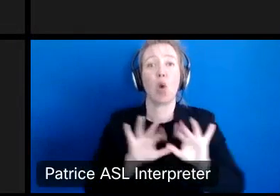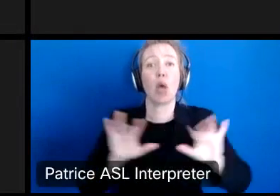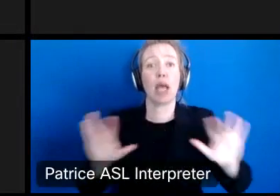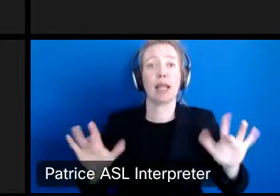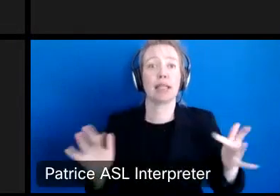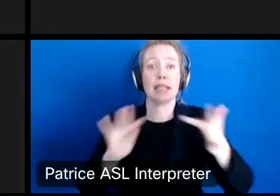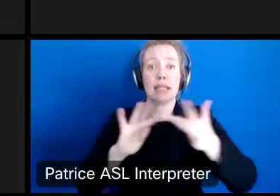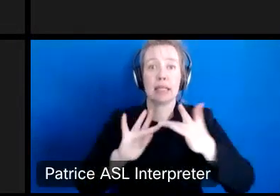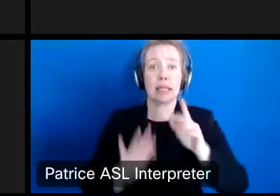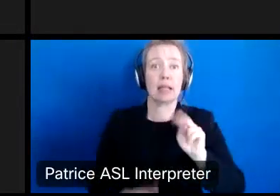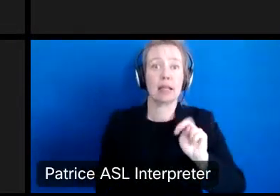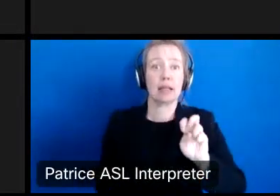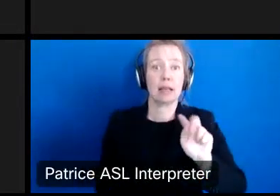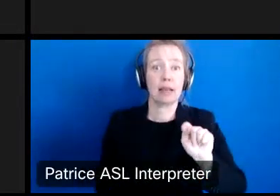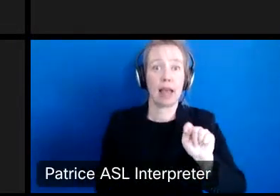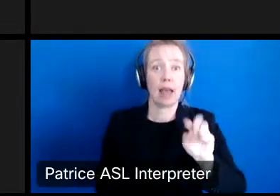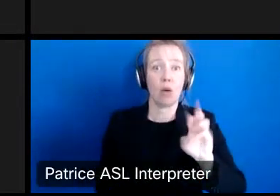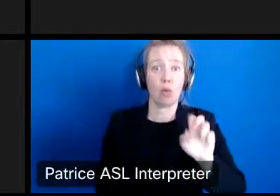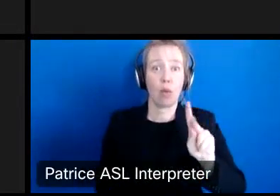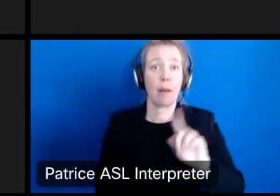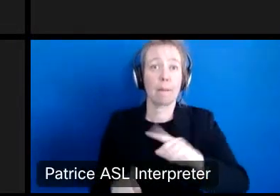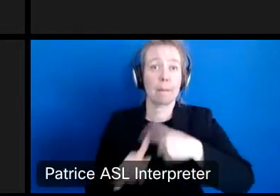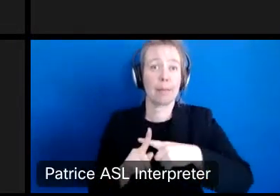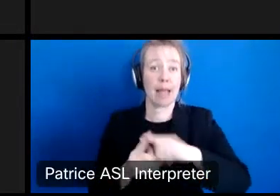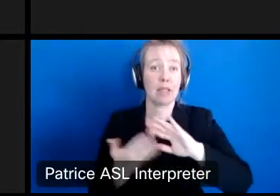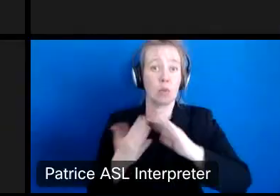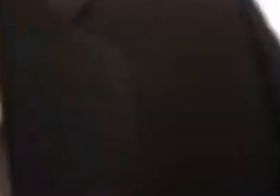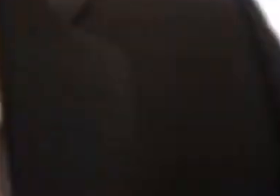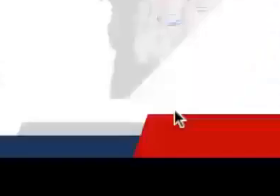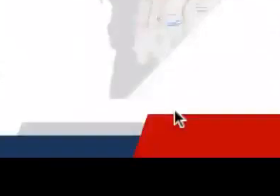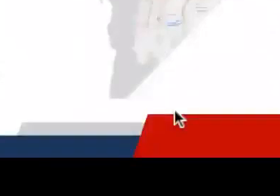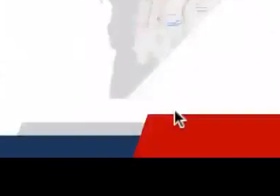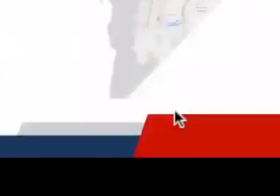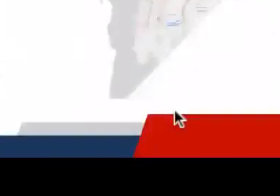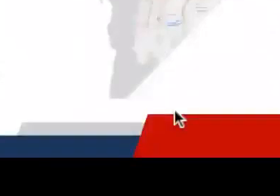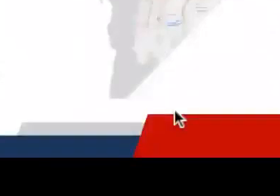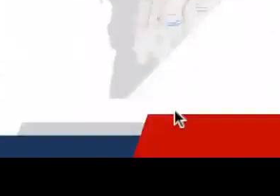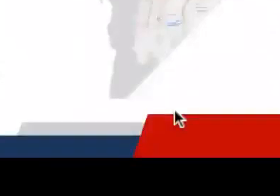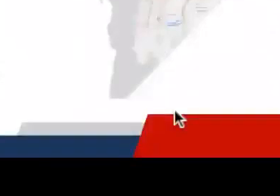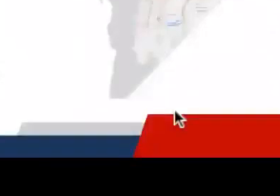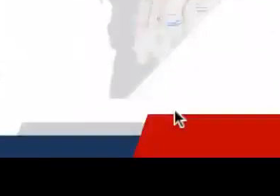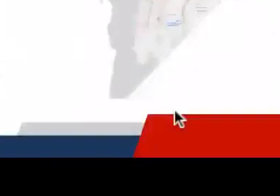for getting just community involvement as we move forward with these phases.